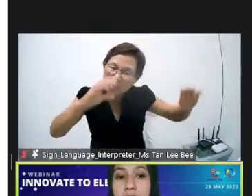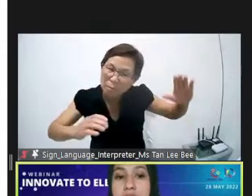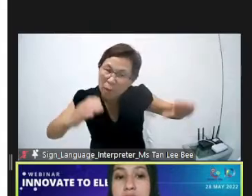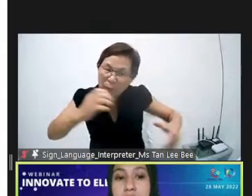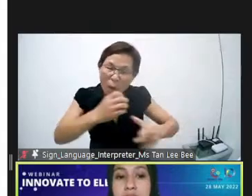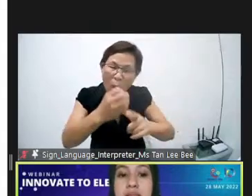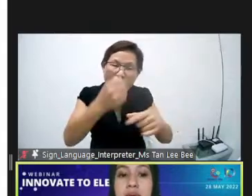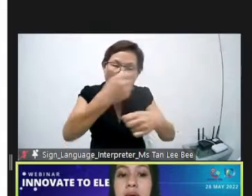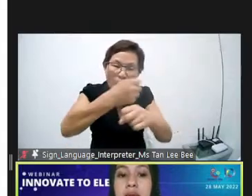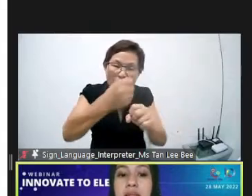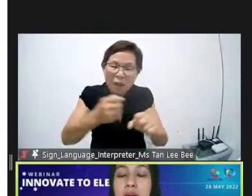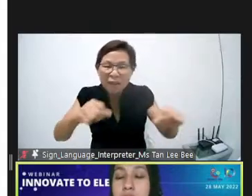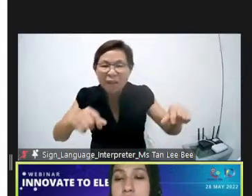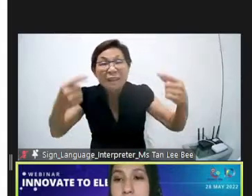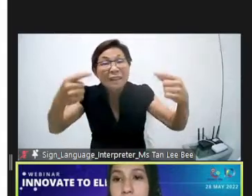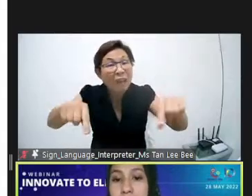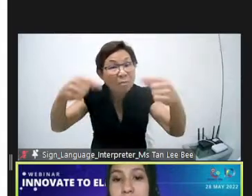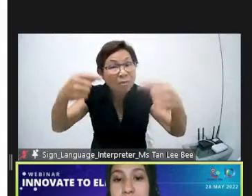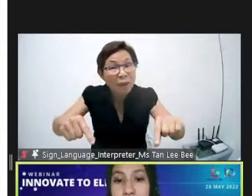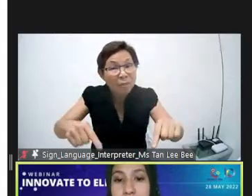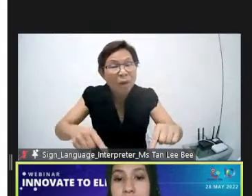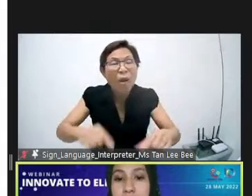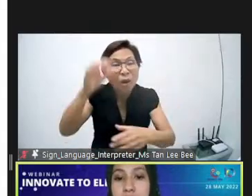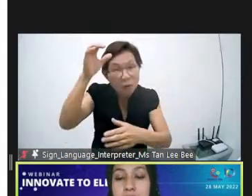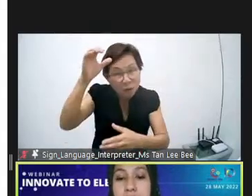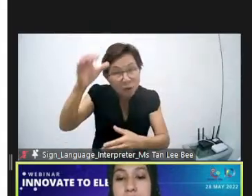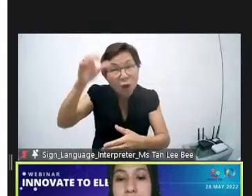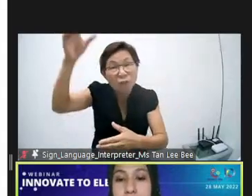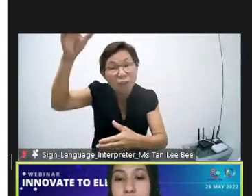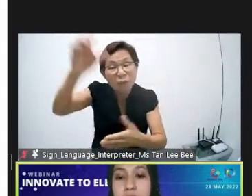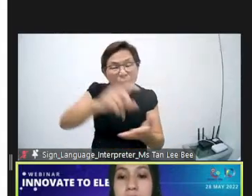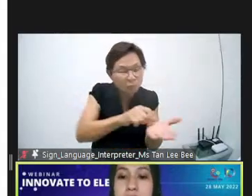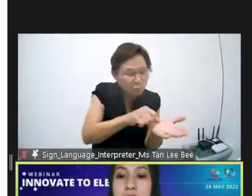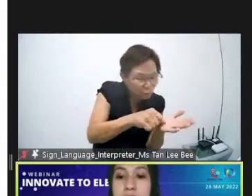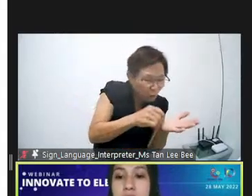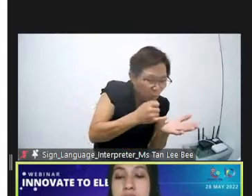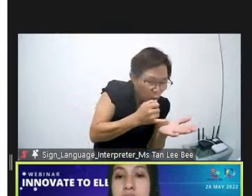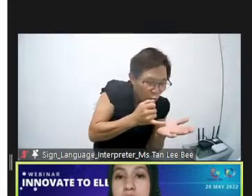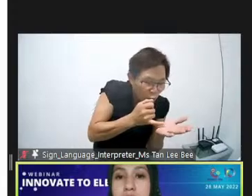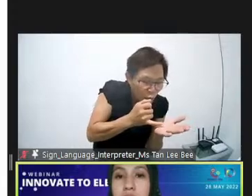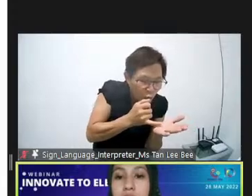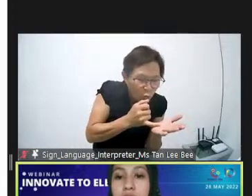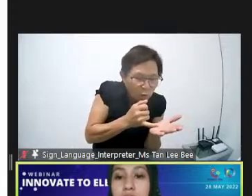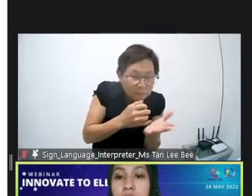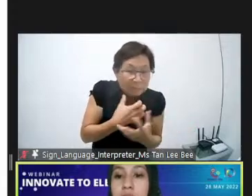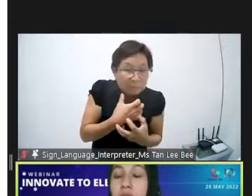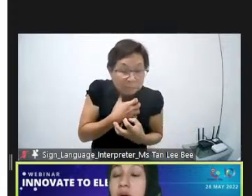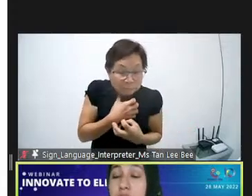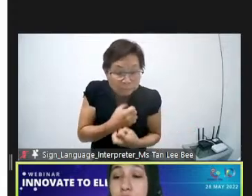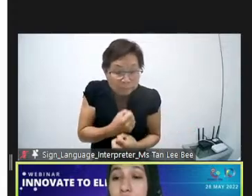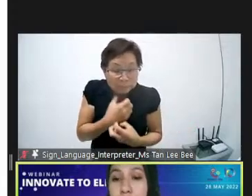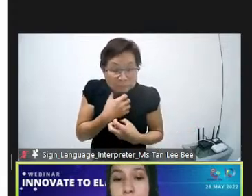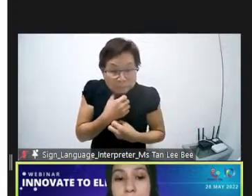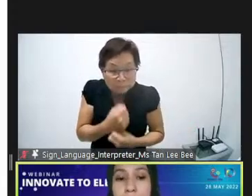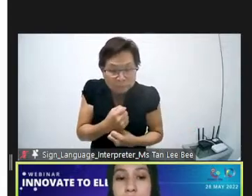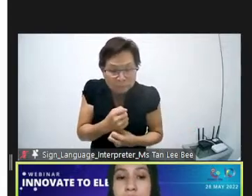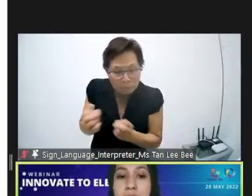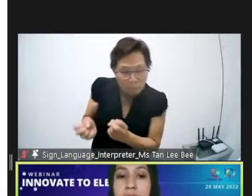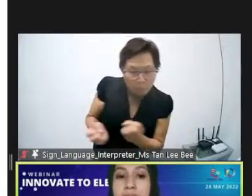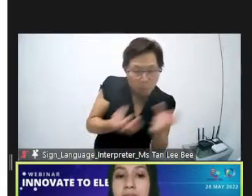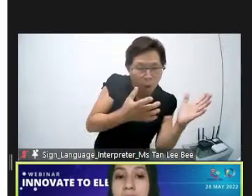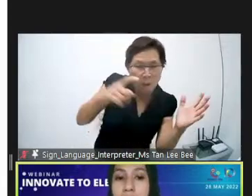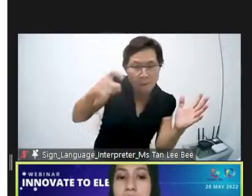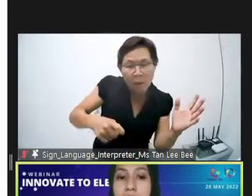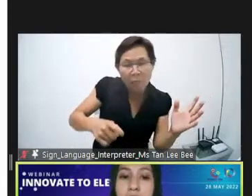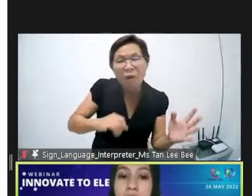game instills the concept that drugs and additive must be discarded or removed.